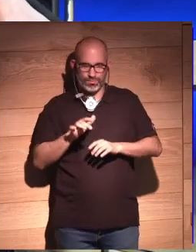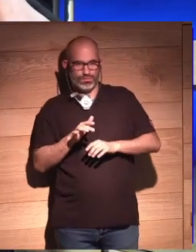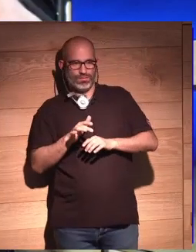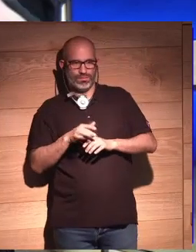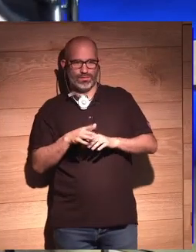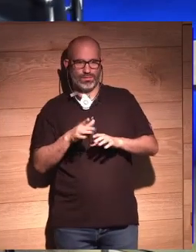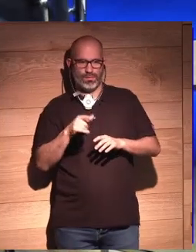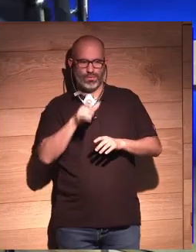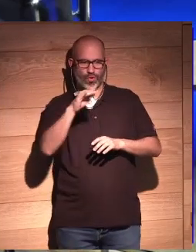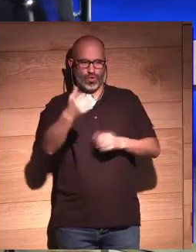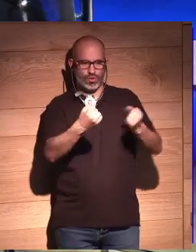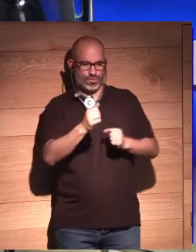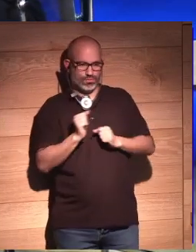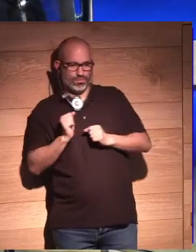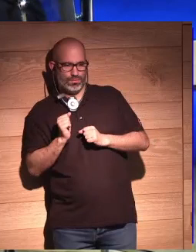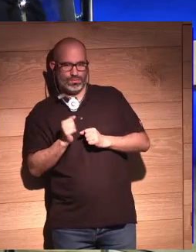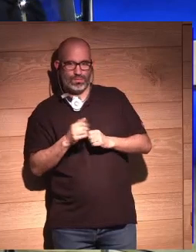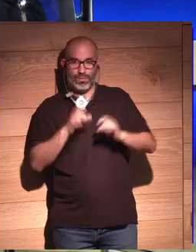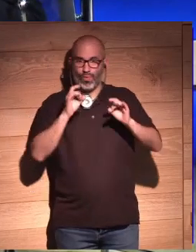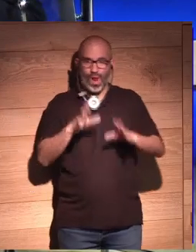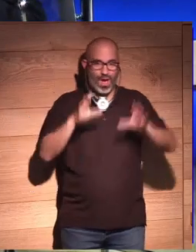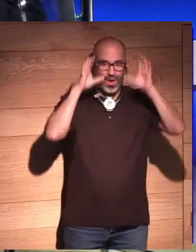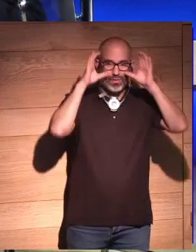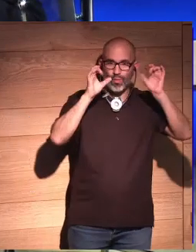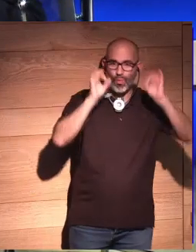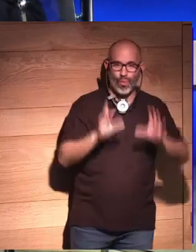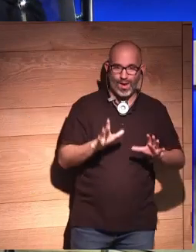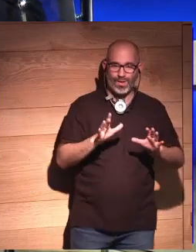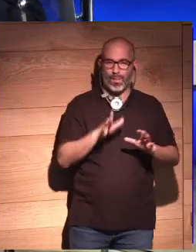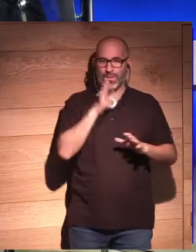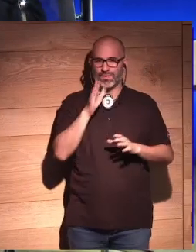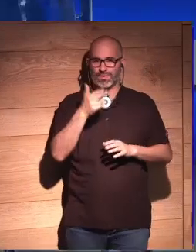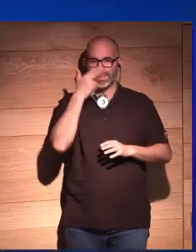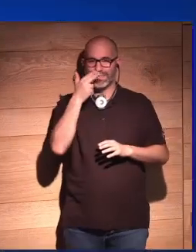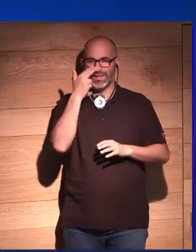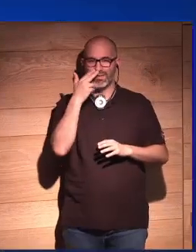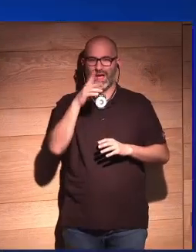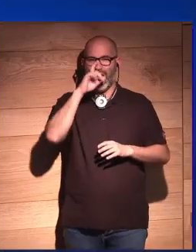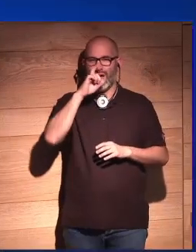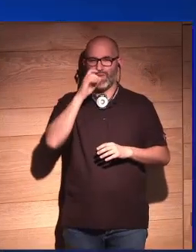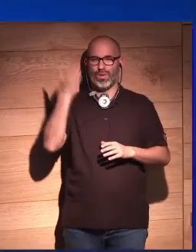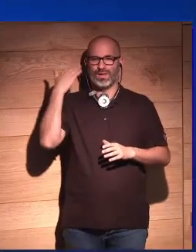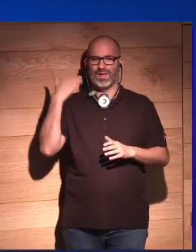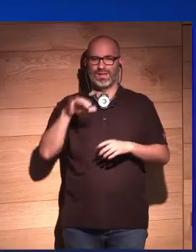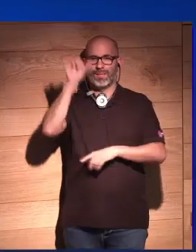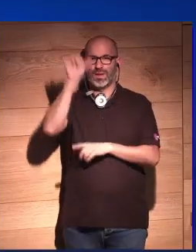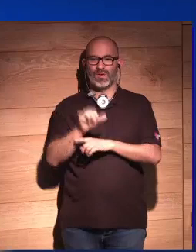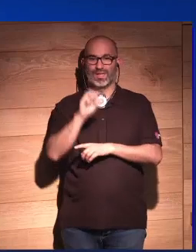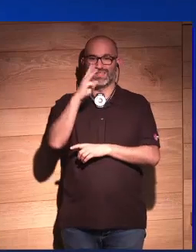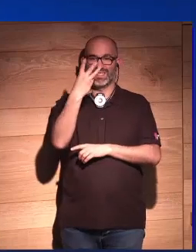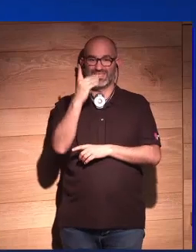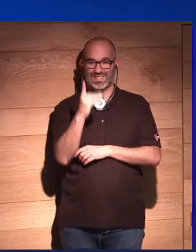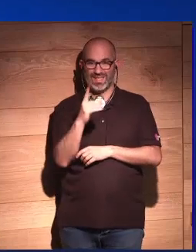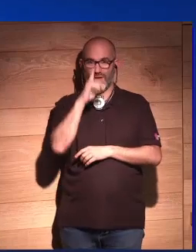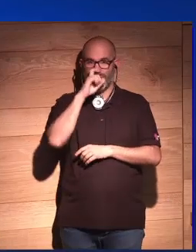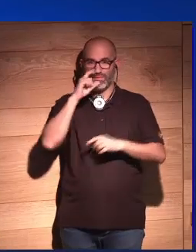interesting. It's a kind of rewiring, because 3D, remember when 3D came out and people were like, ah! And people still get the thrill, but they don't